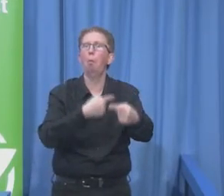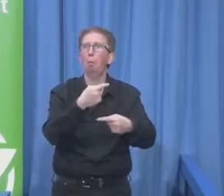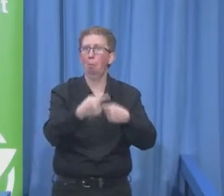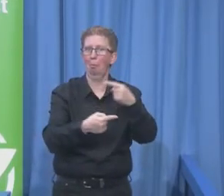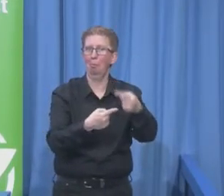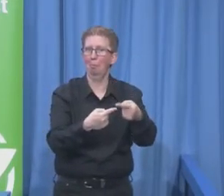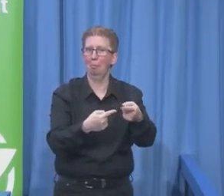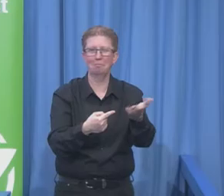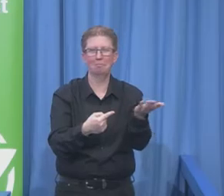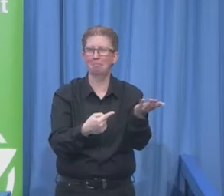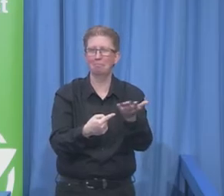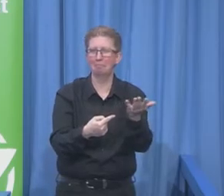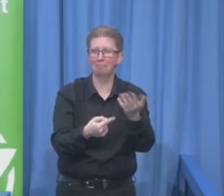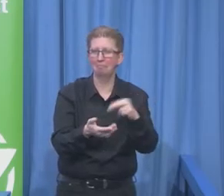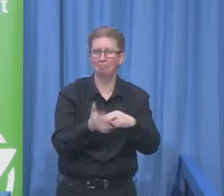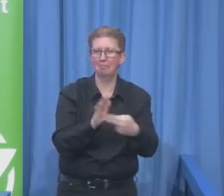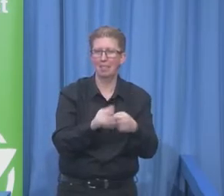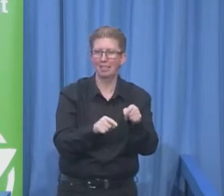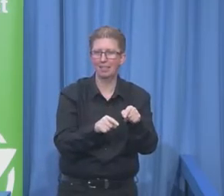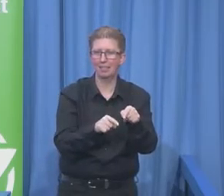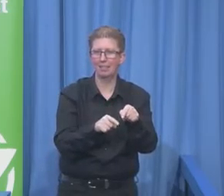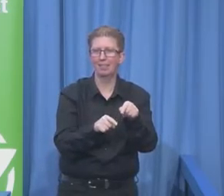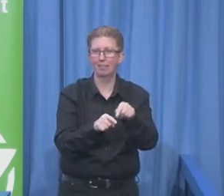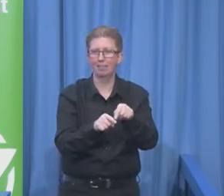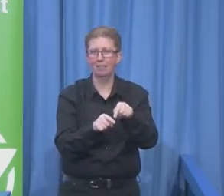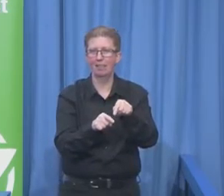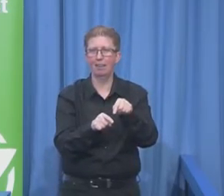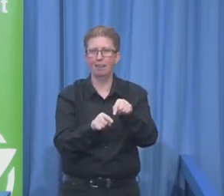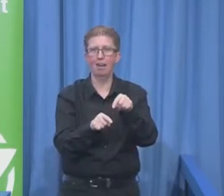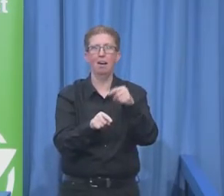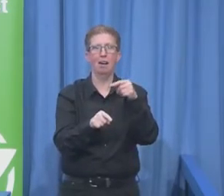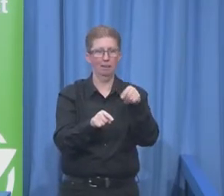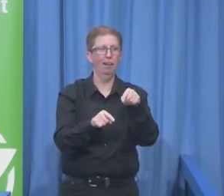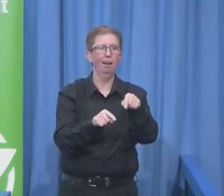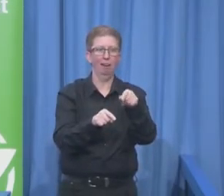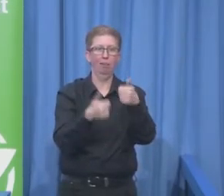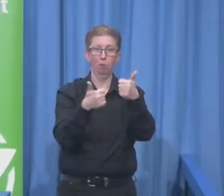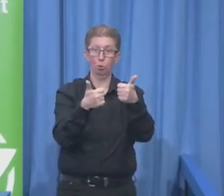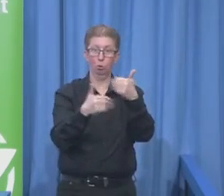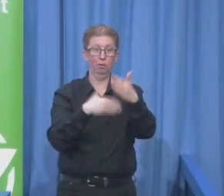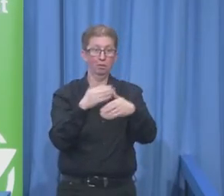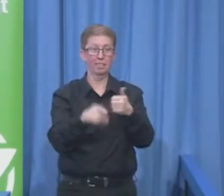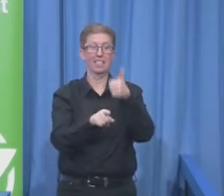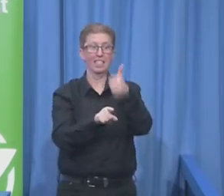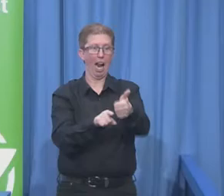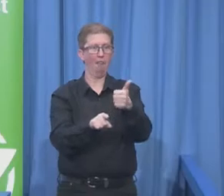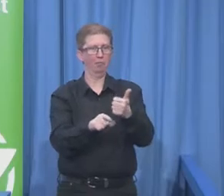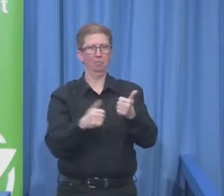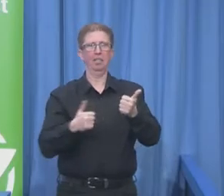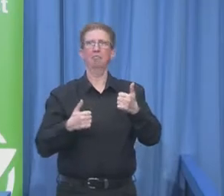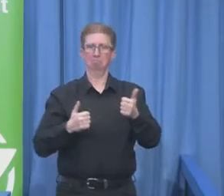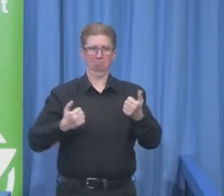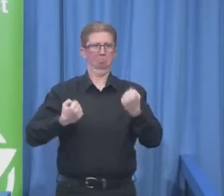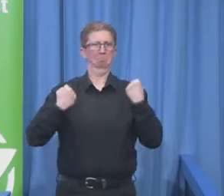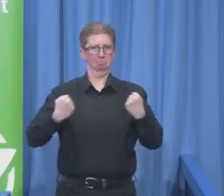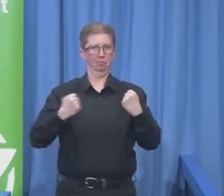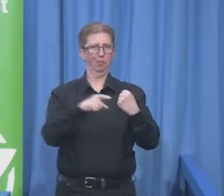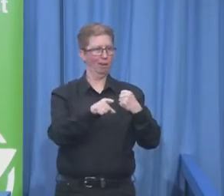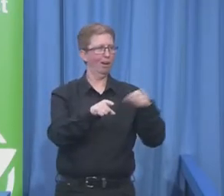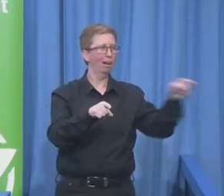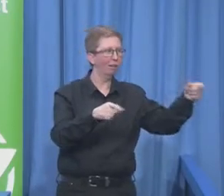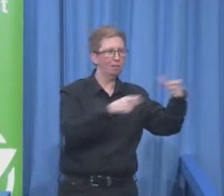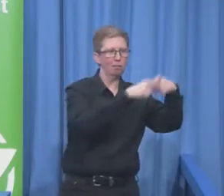looking for similar skill sets. So using our train and deploy and train and hire models,